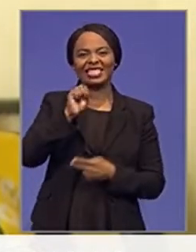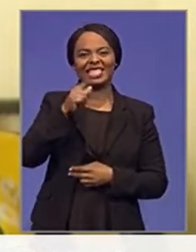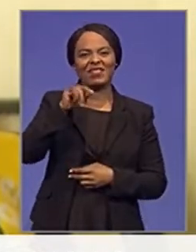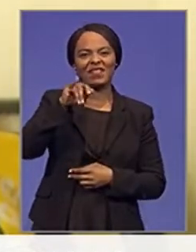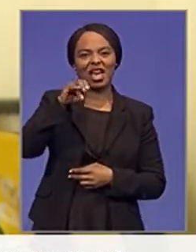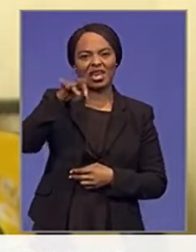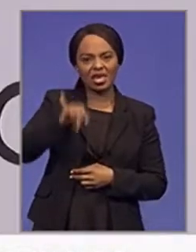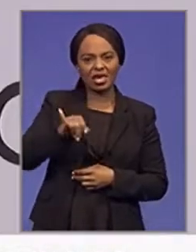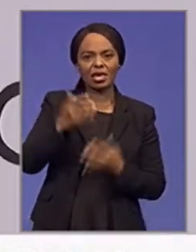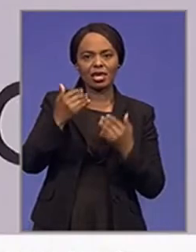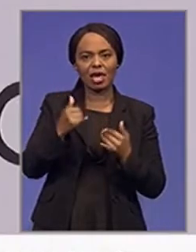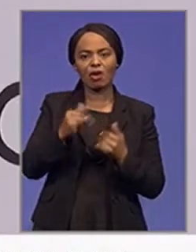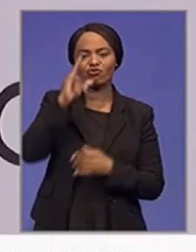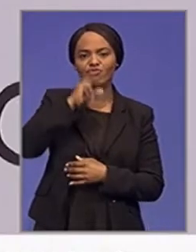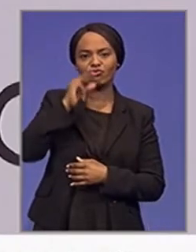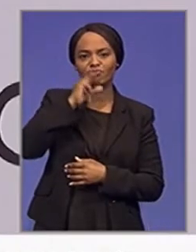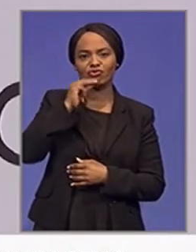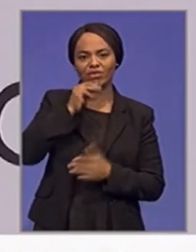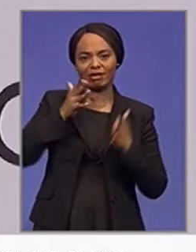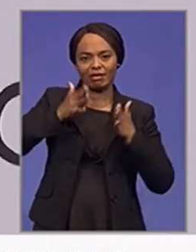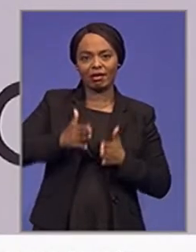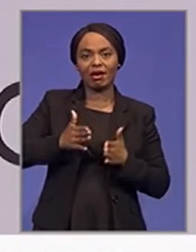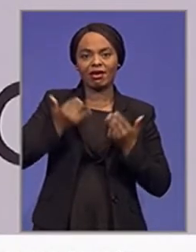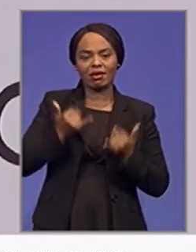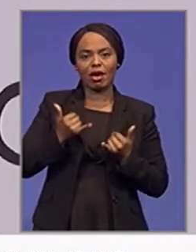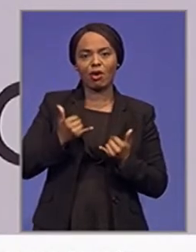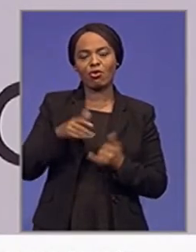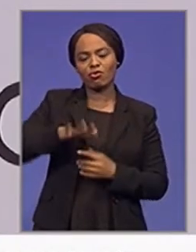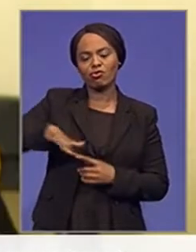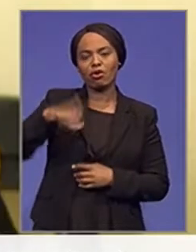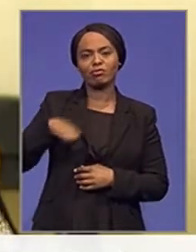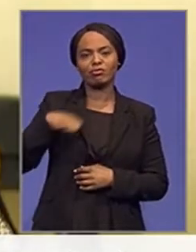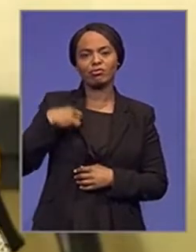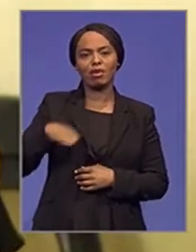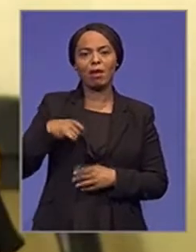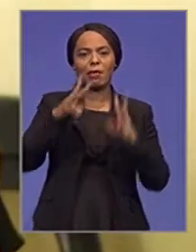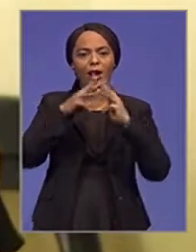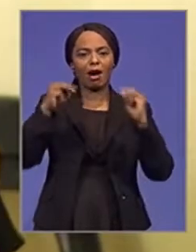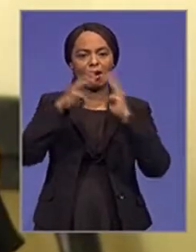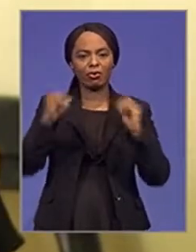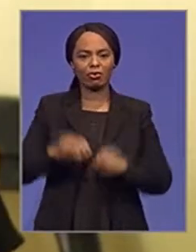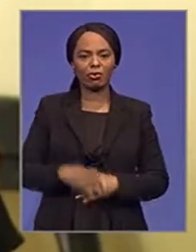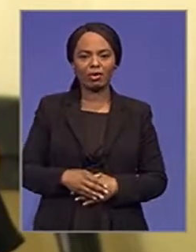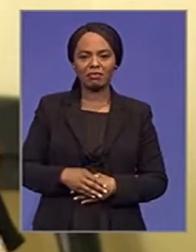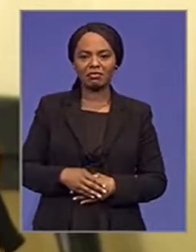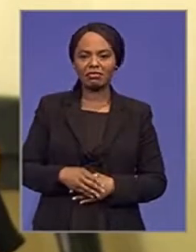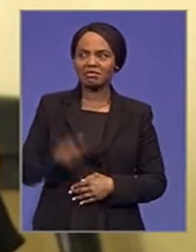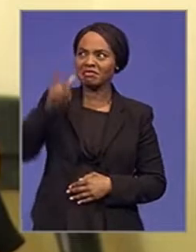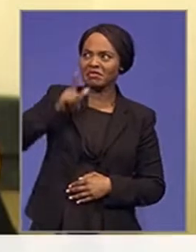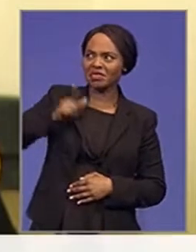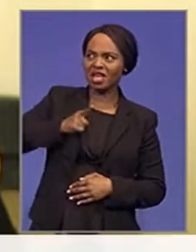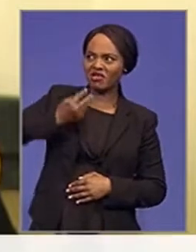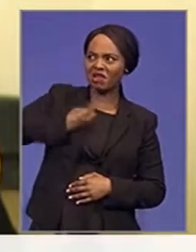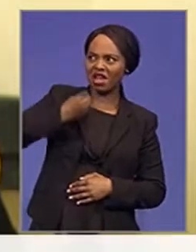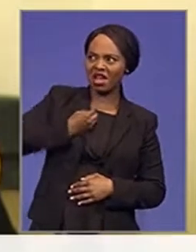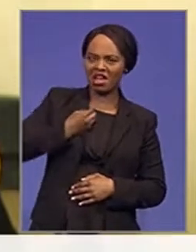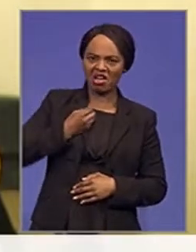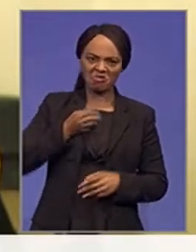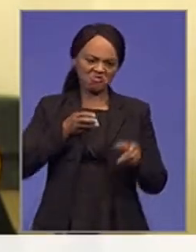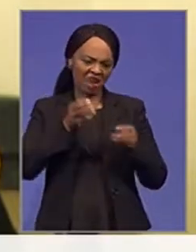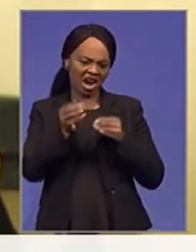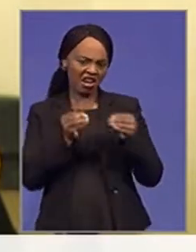ka mosepediši wa dipoledišano ka masepaleng Kgoparara wa Mathata wa Mangaung. Today I was told, hey, but she's young, that one, how is she going to manage us?